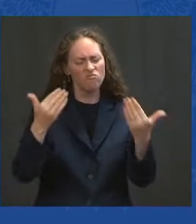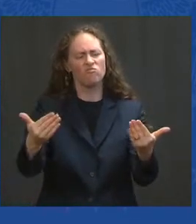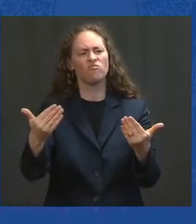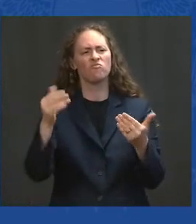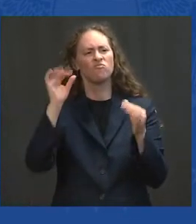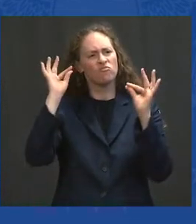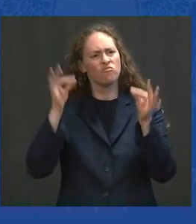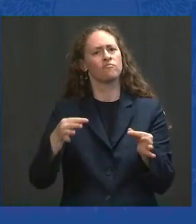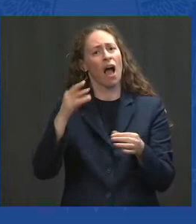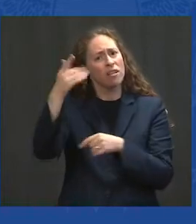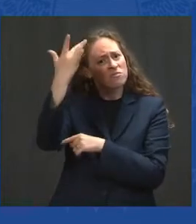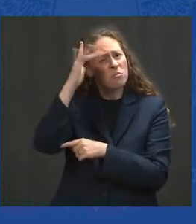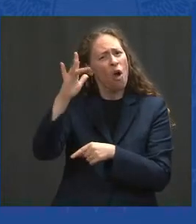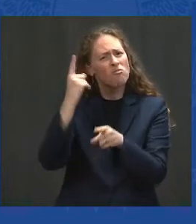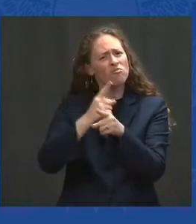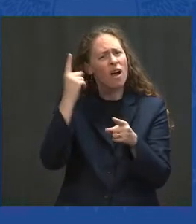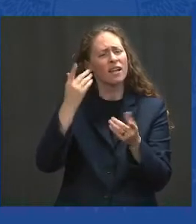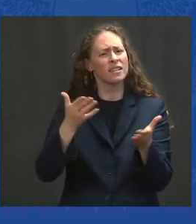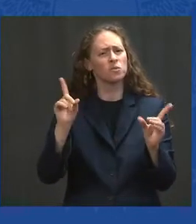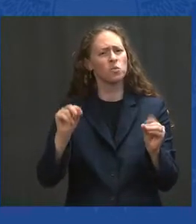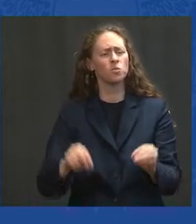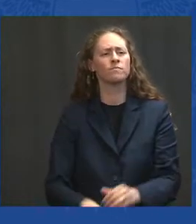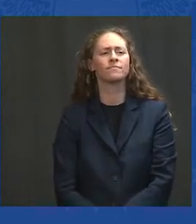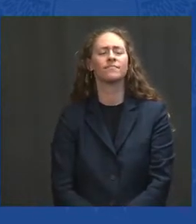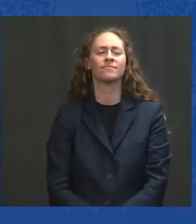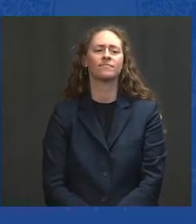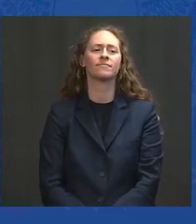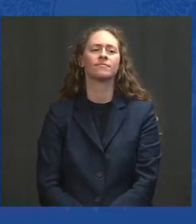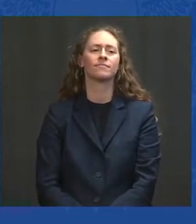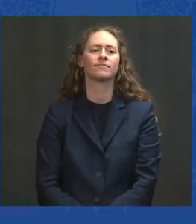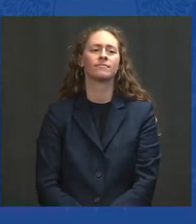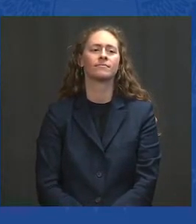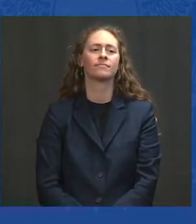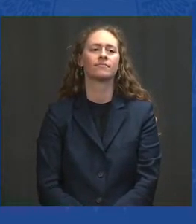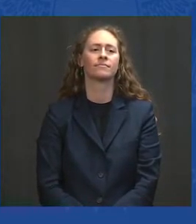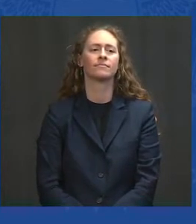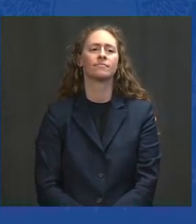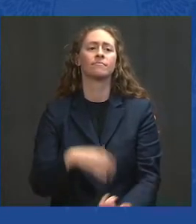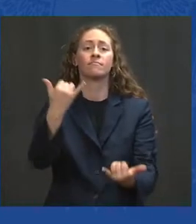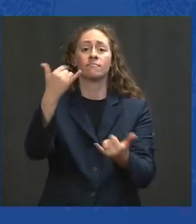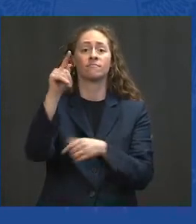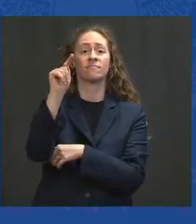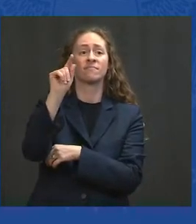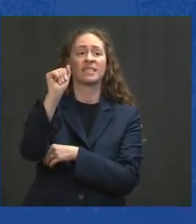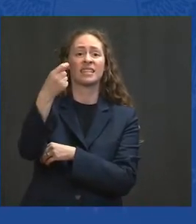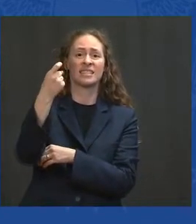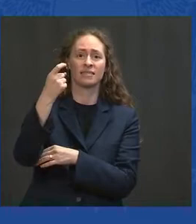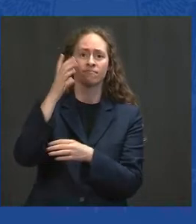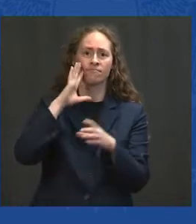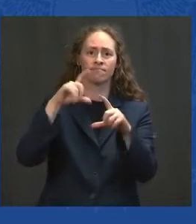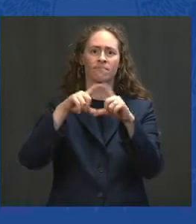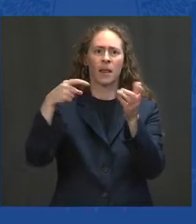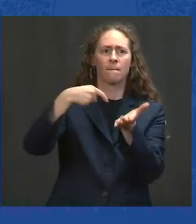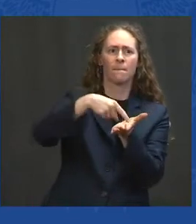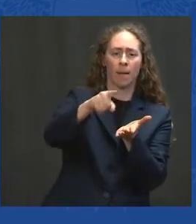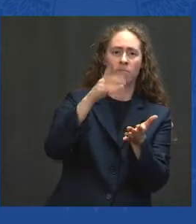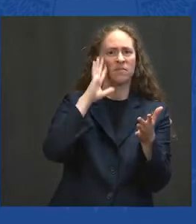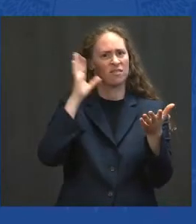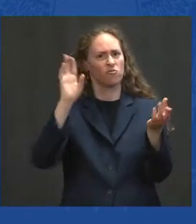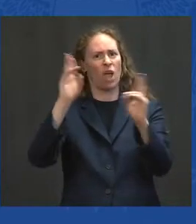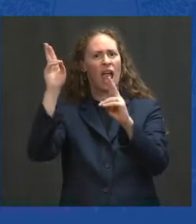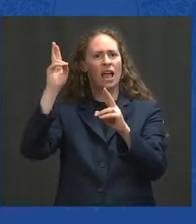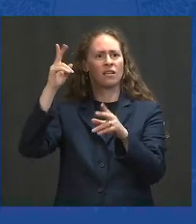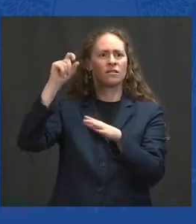to do. Today, these tax cut payments are arriving automatically, but it didn't happen